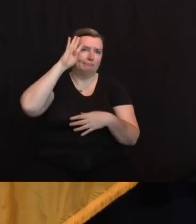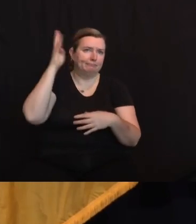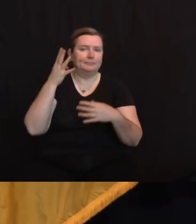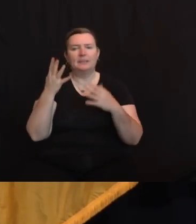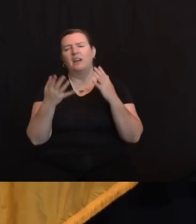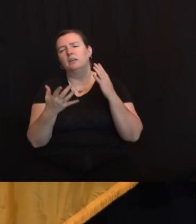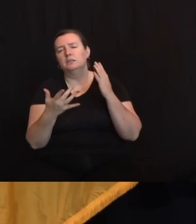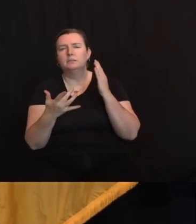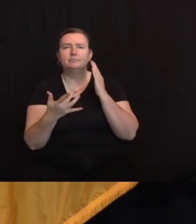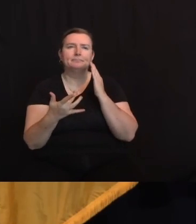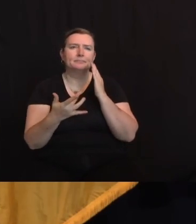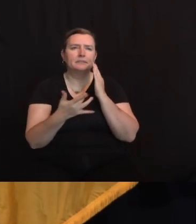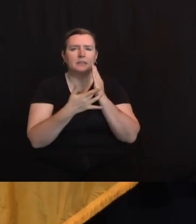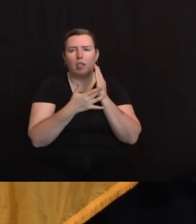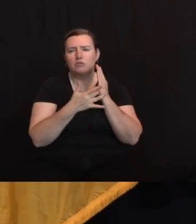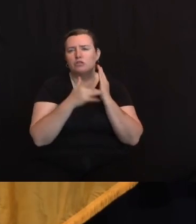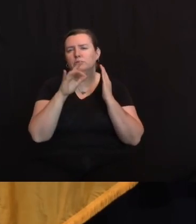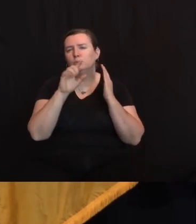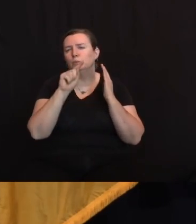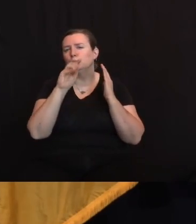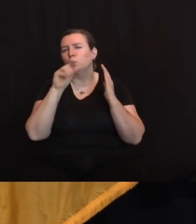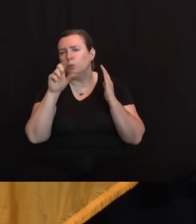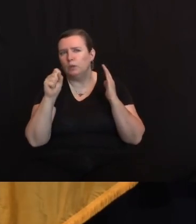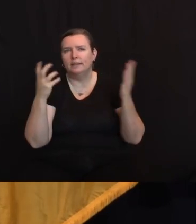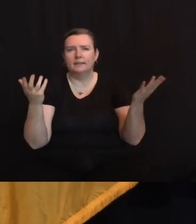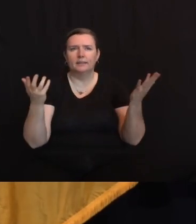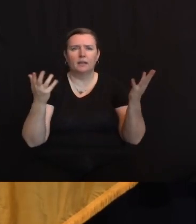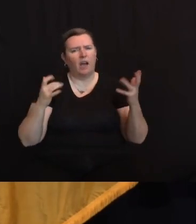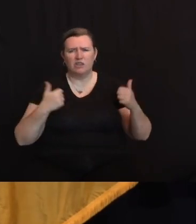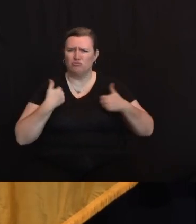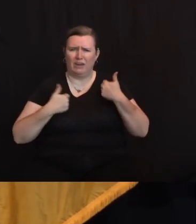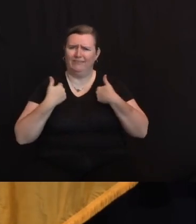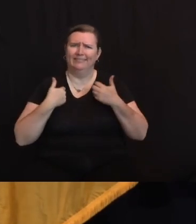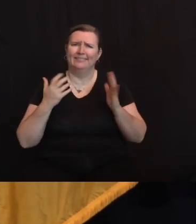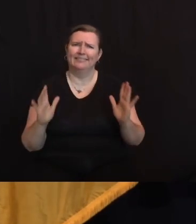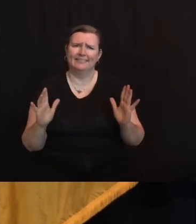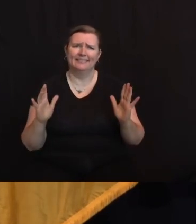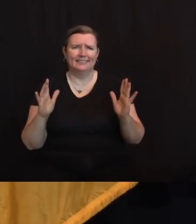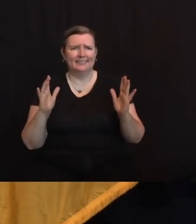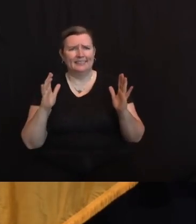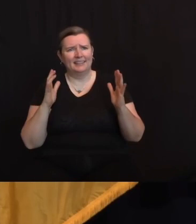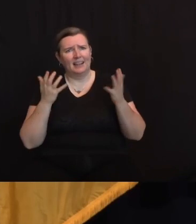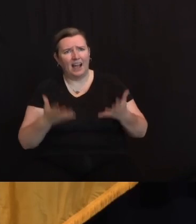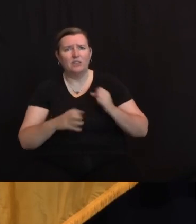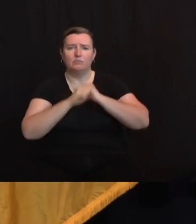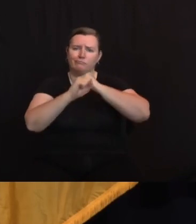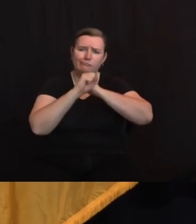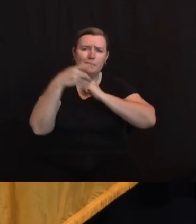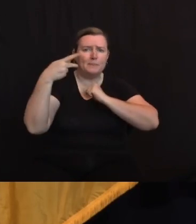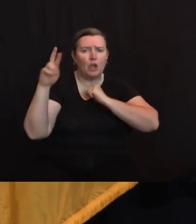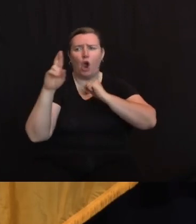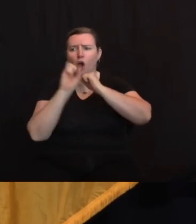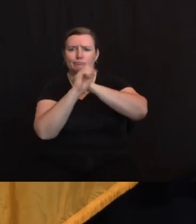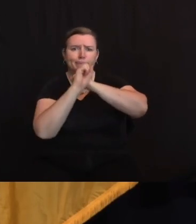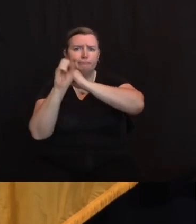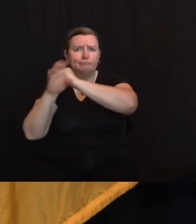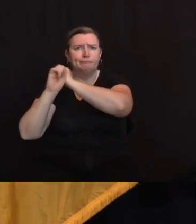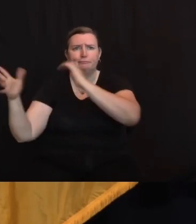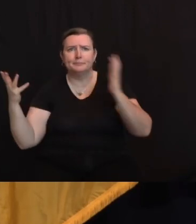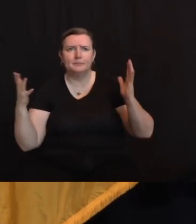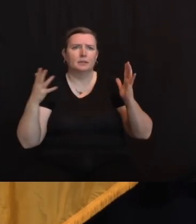tool. We certainly are going to be aggressively public relations heavy. We're not there on fines. We want to appeal to